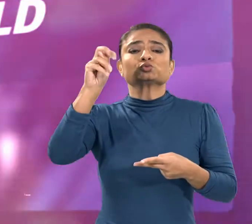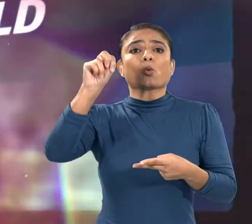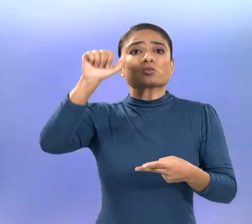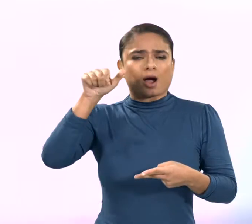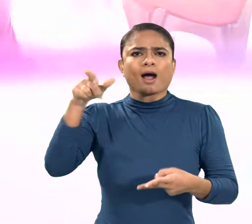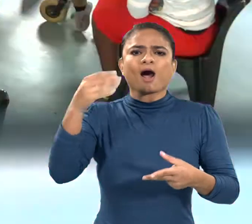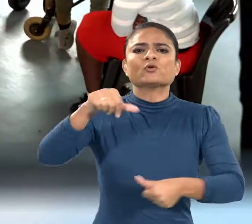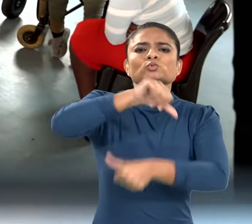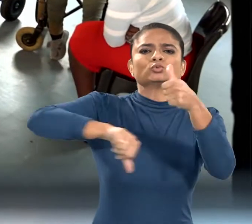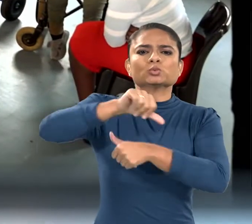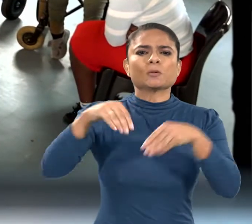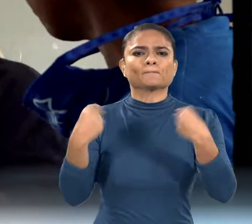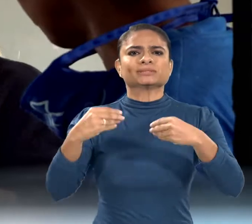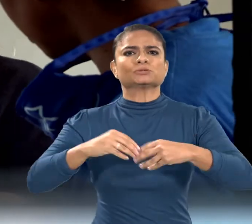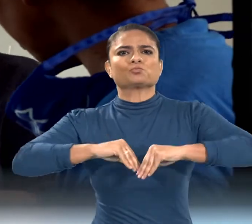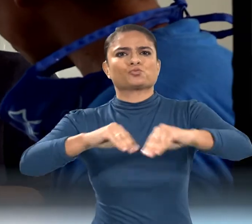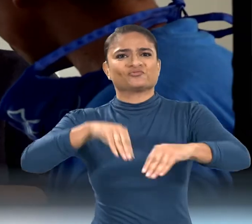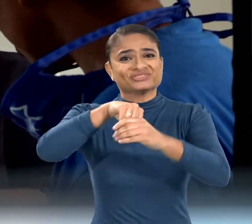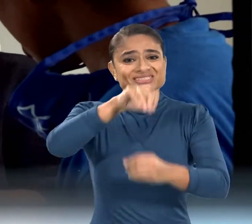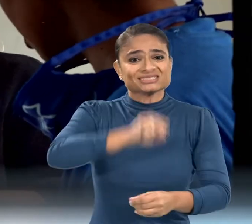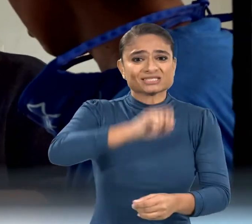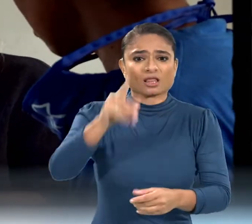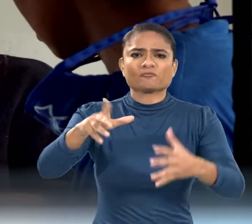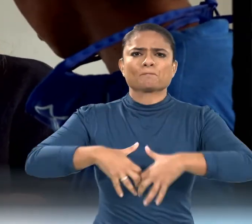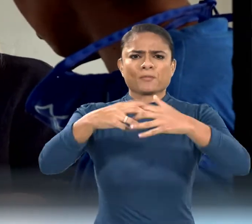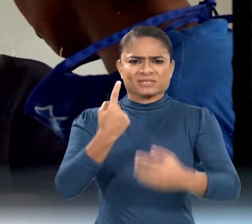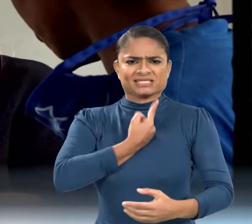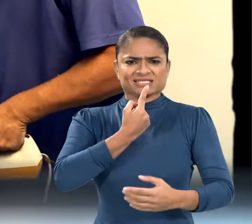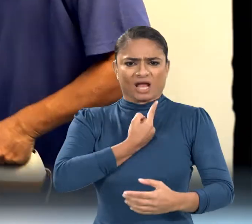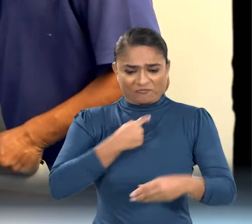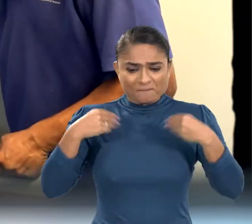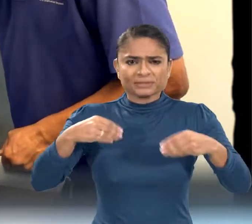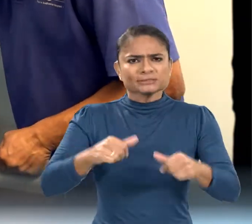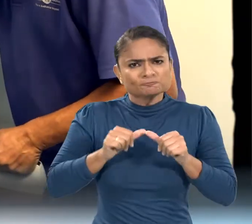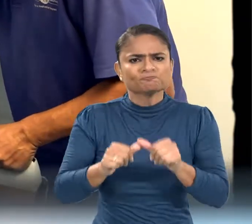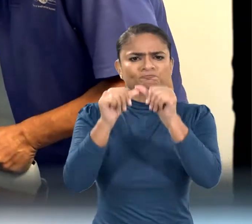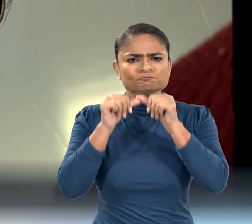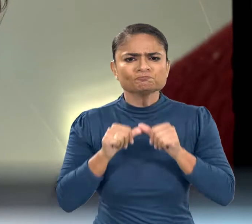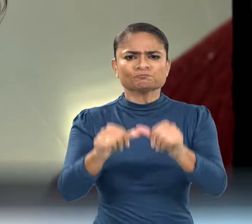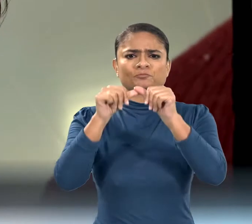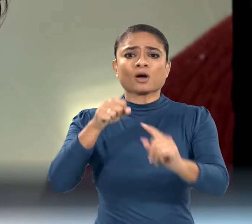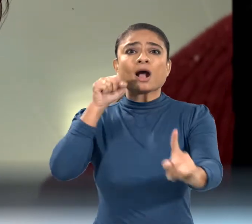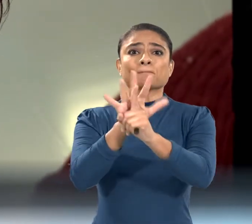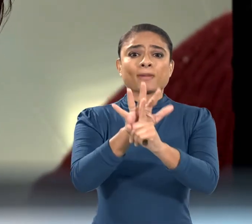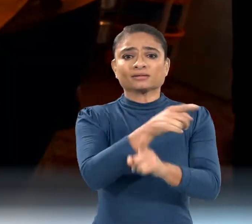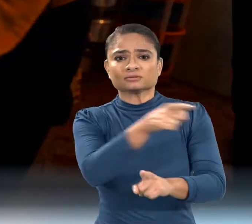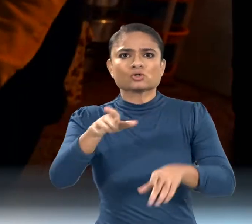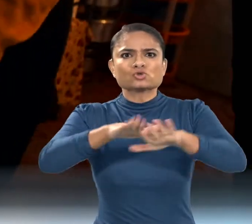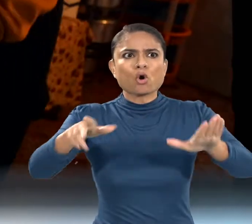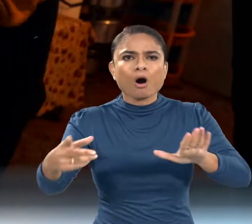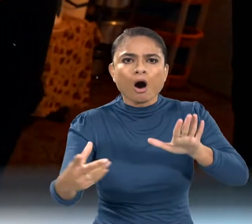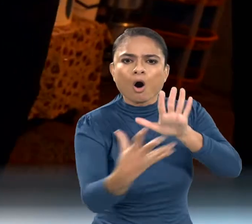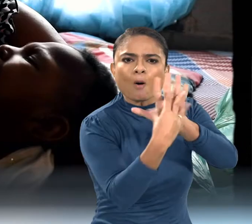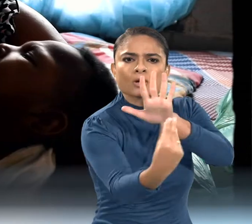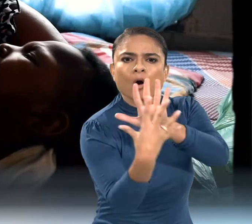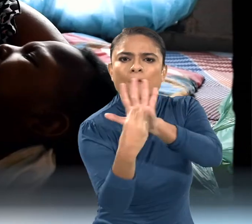McDonald, leader of the social enterprise movement in South Africa, reinventing herself and her business continuously to expand its